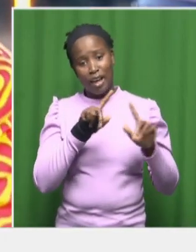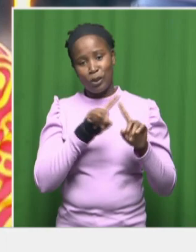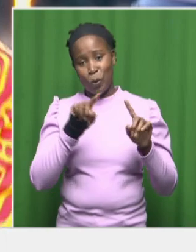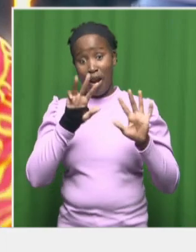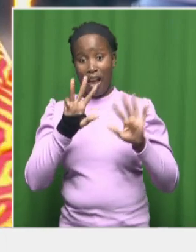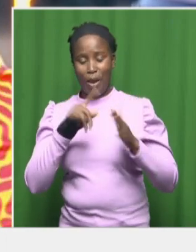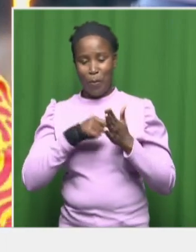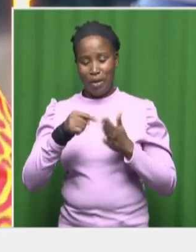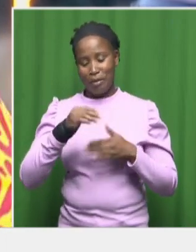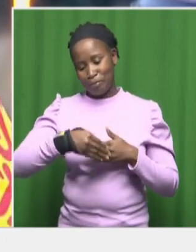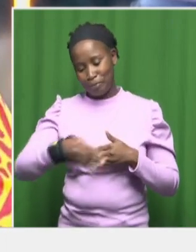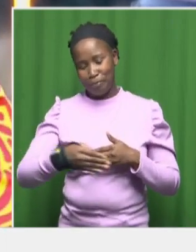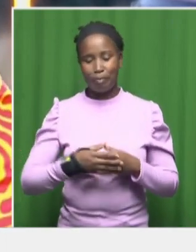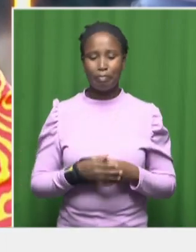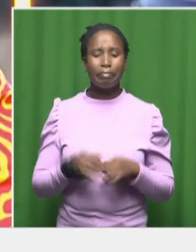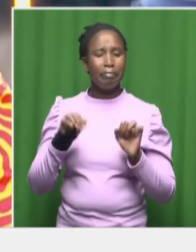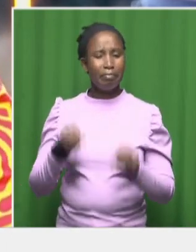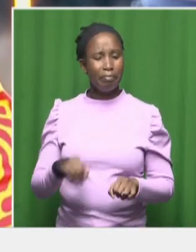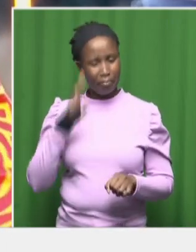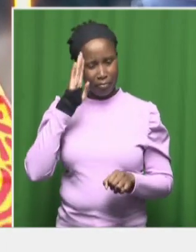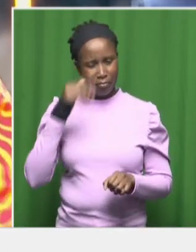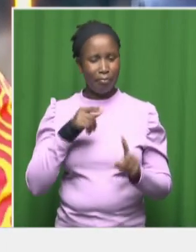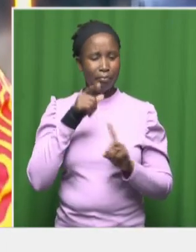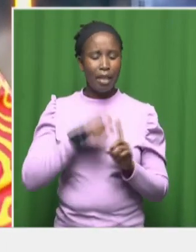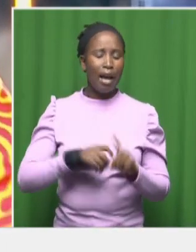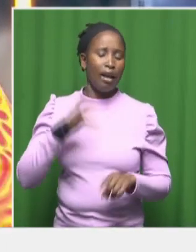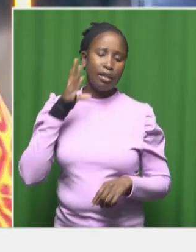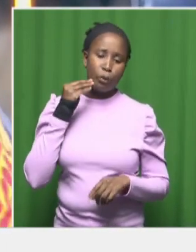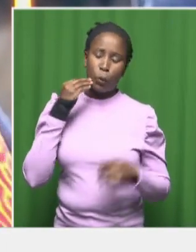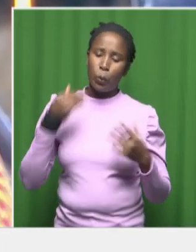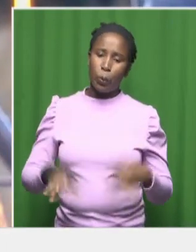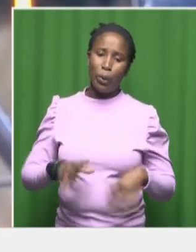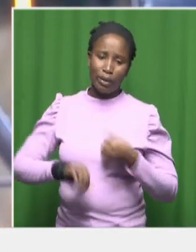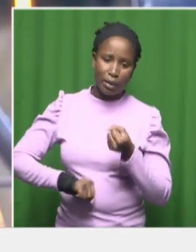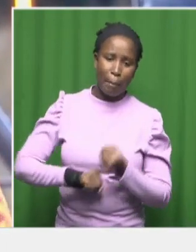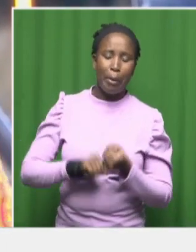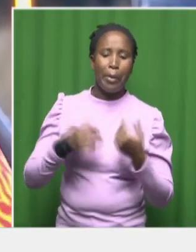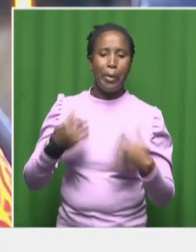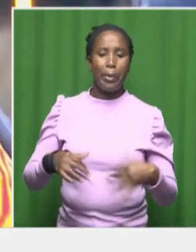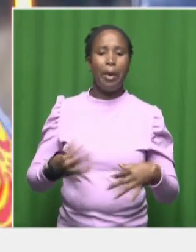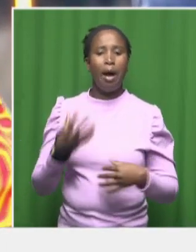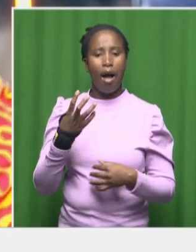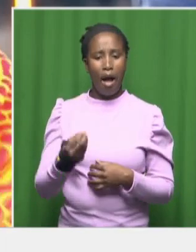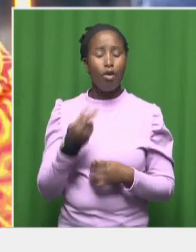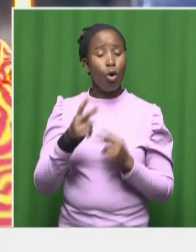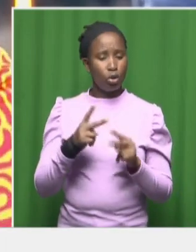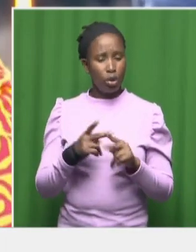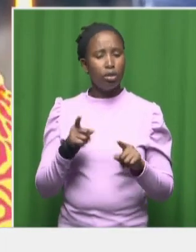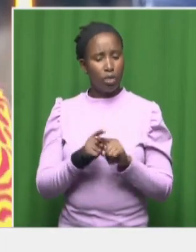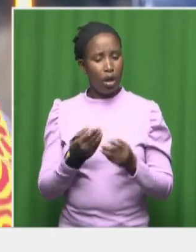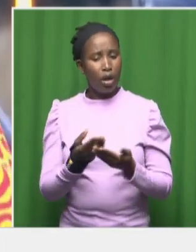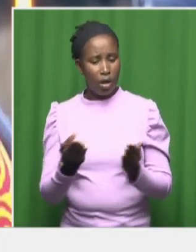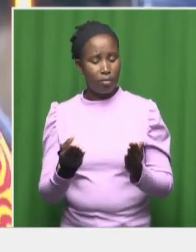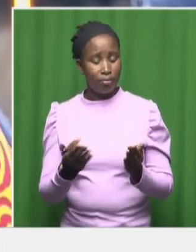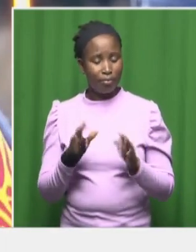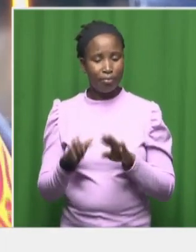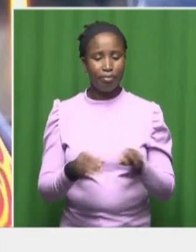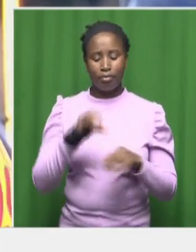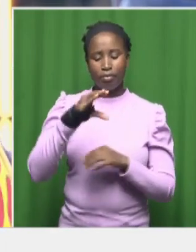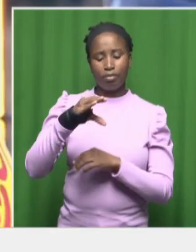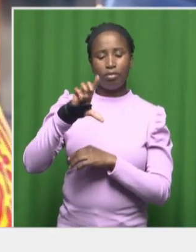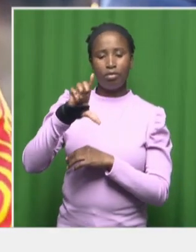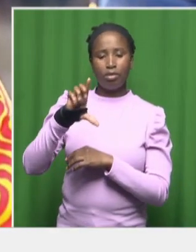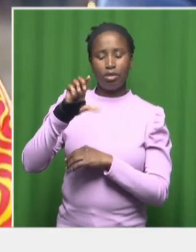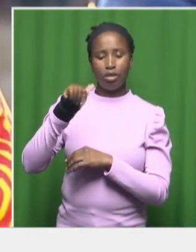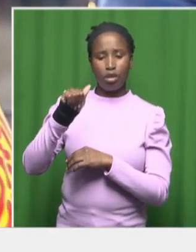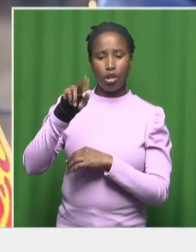this wealth of experience and, of course, support behind her, like yourself and everybody else. Claudine, of course, the